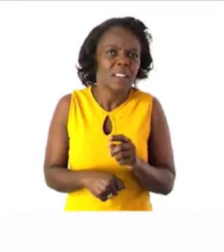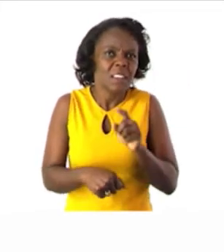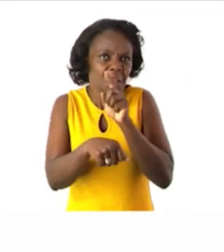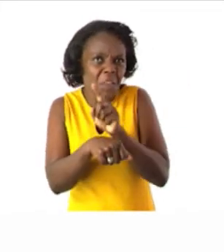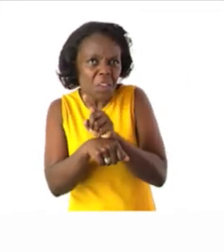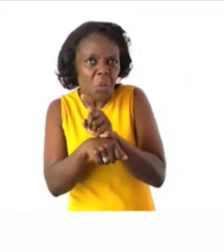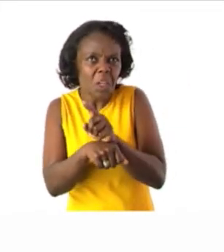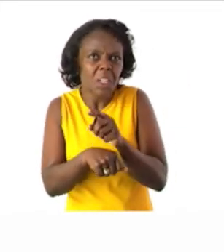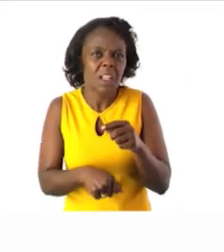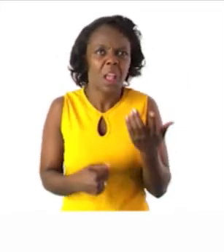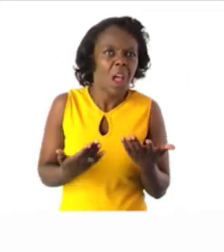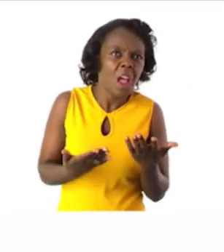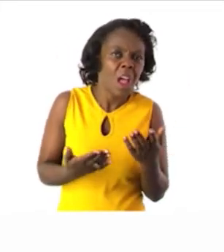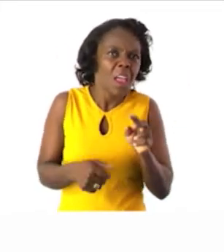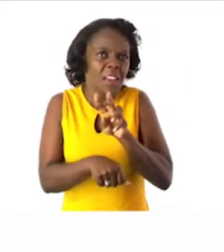Yes.